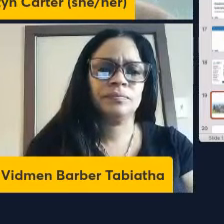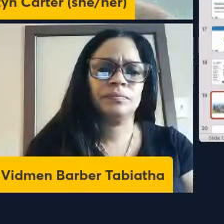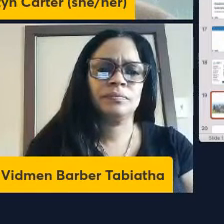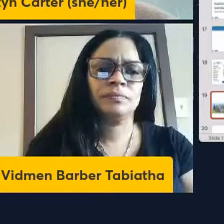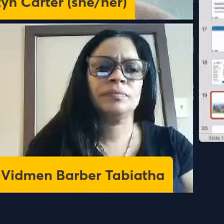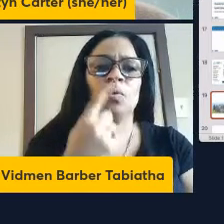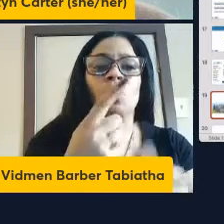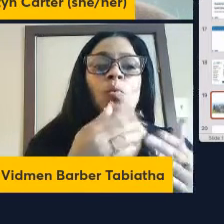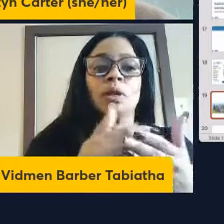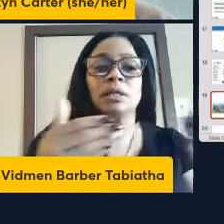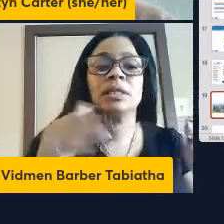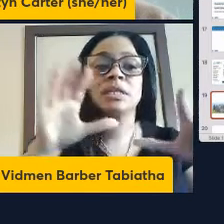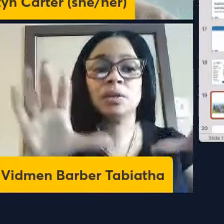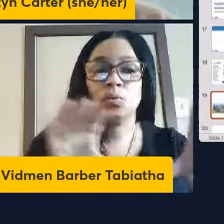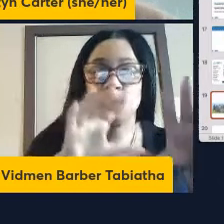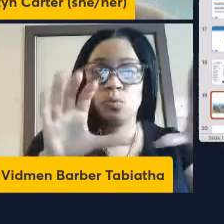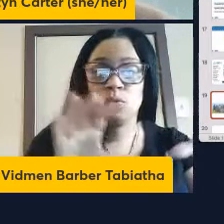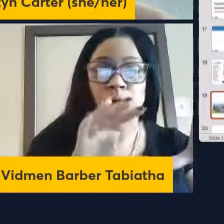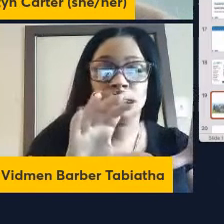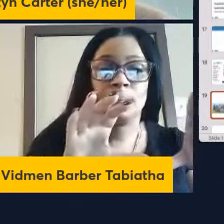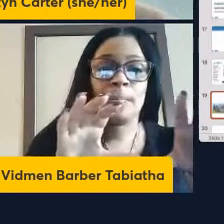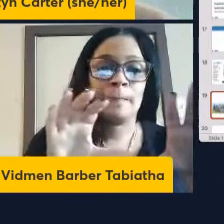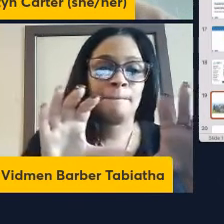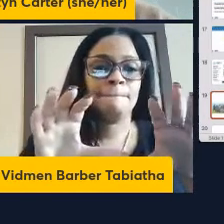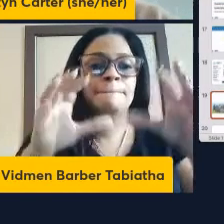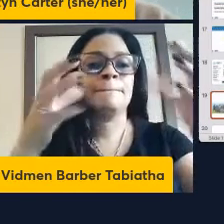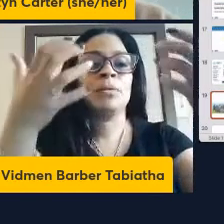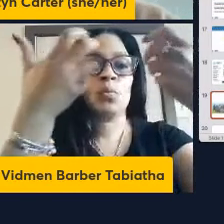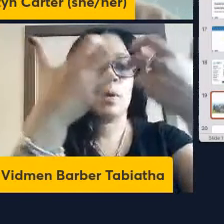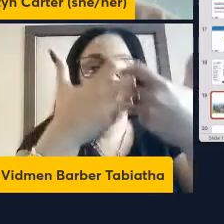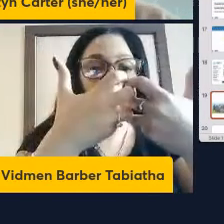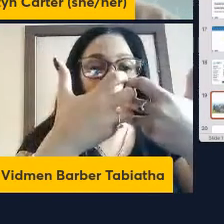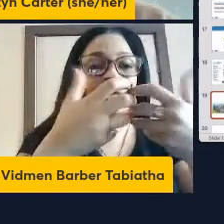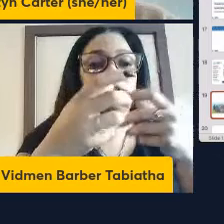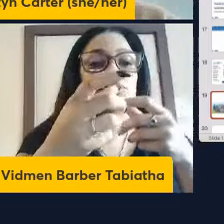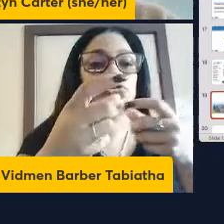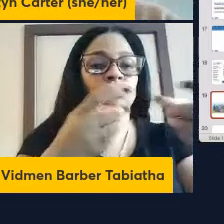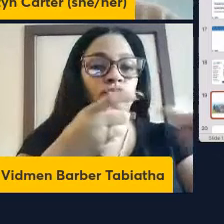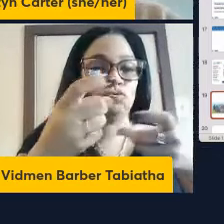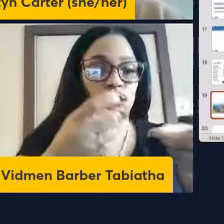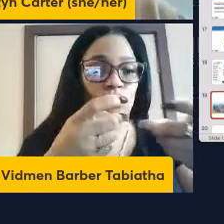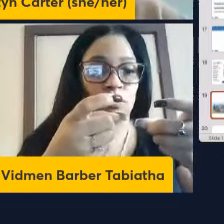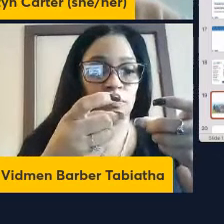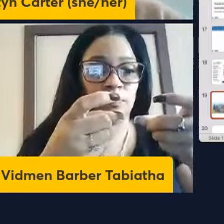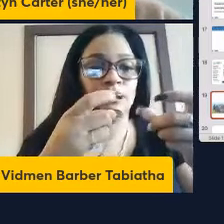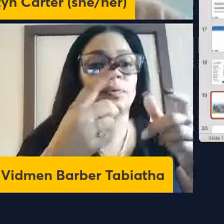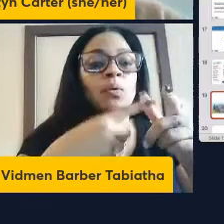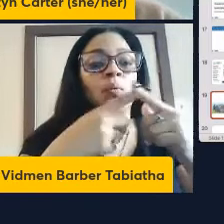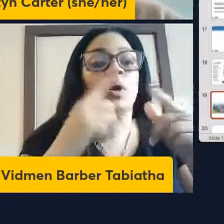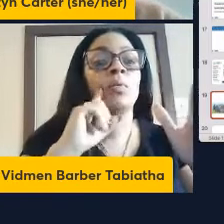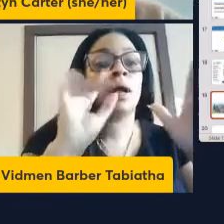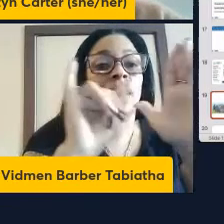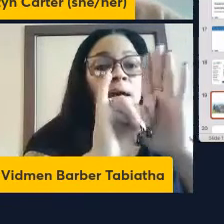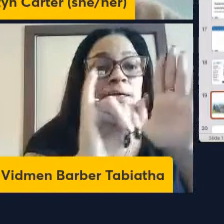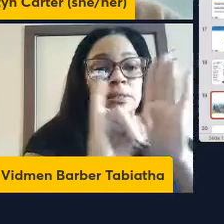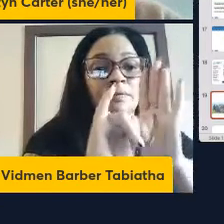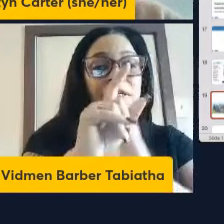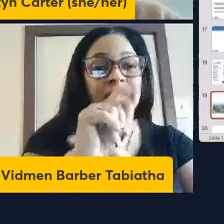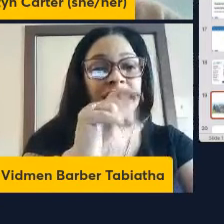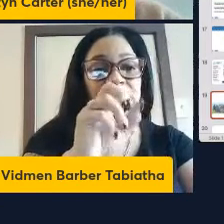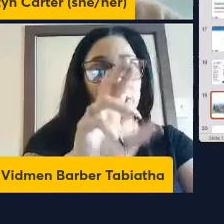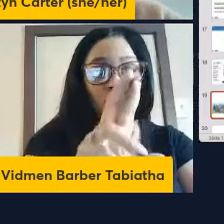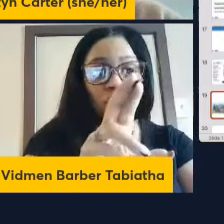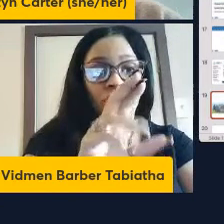So one of the things that we did was we we always match the controllers and progressors for HLA. So once we had identified a TCR